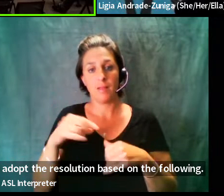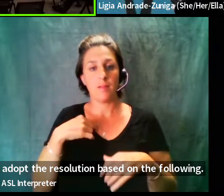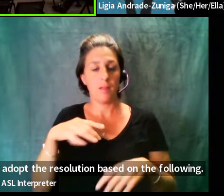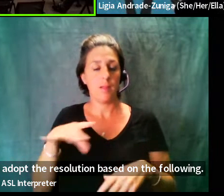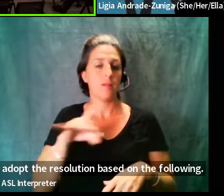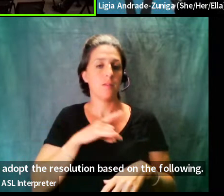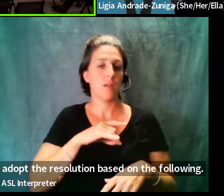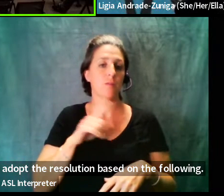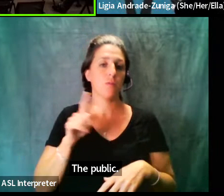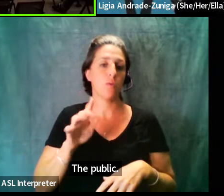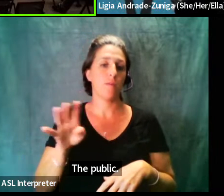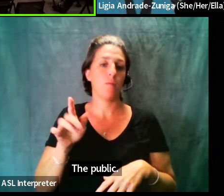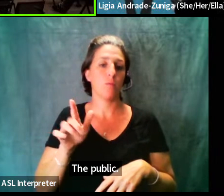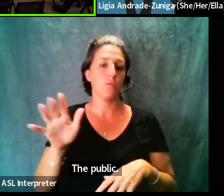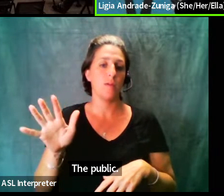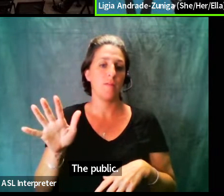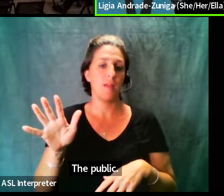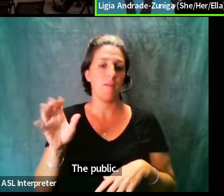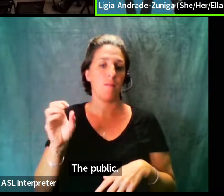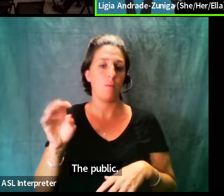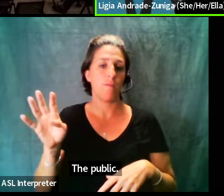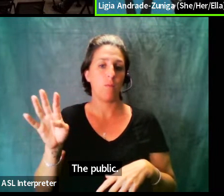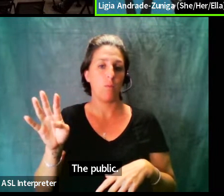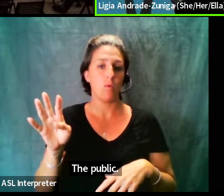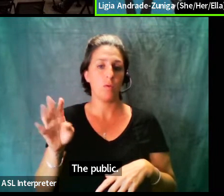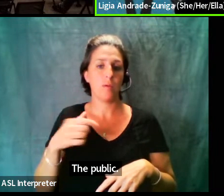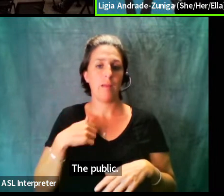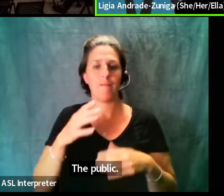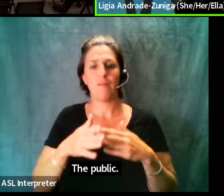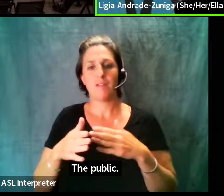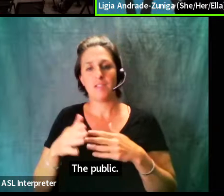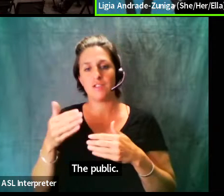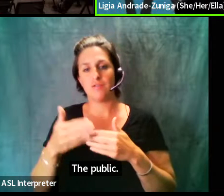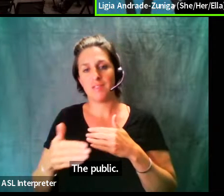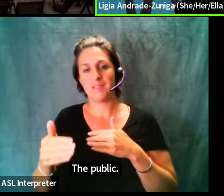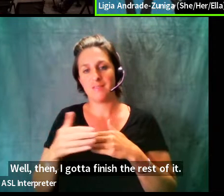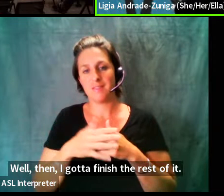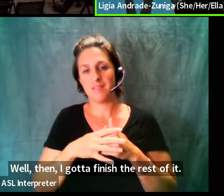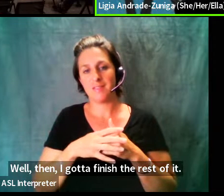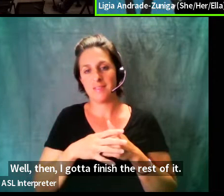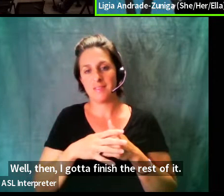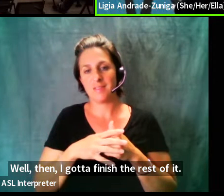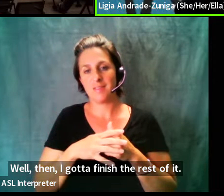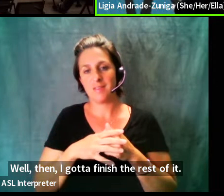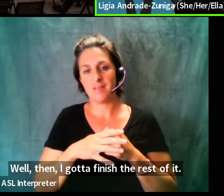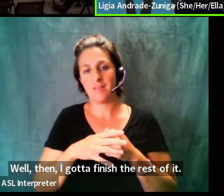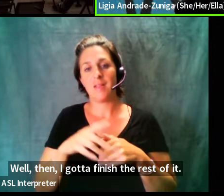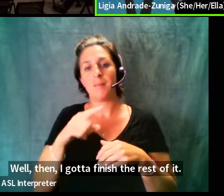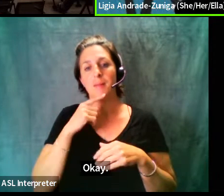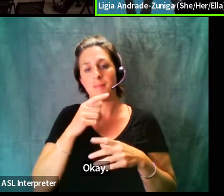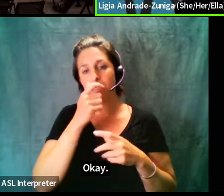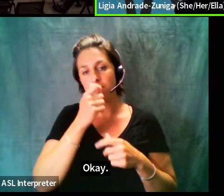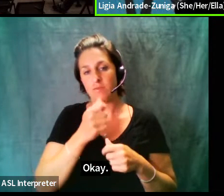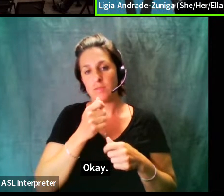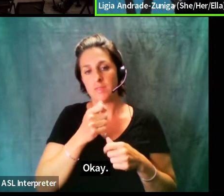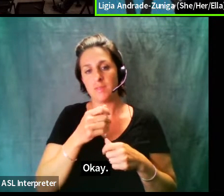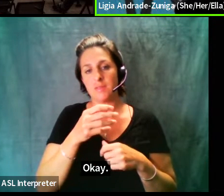resolution 242504. Hold on, I gotta finish the rest of it. Okay. The public interest